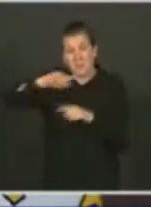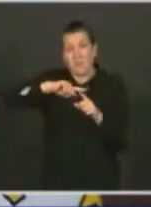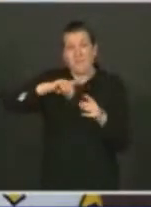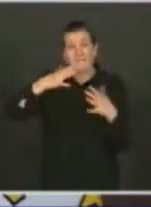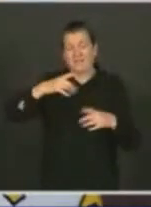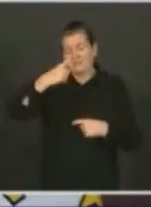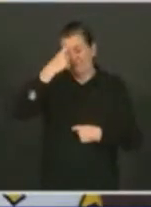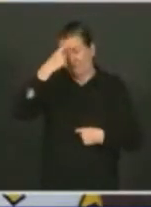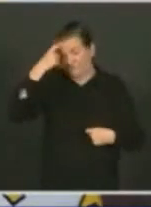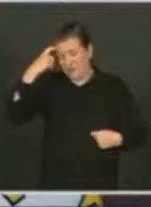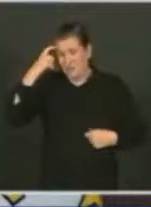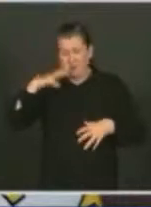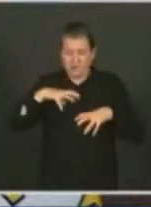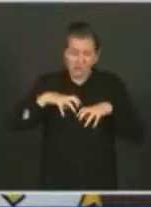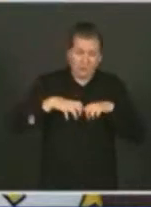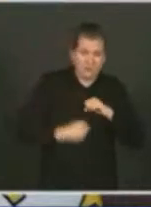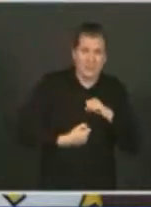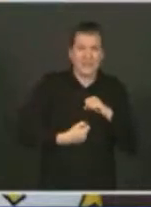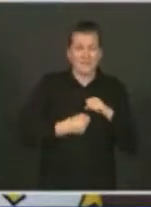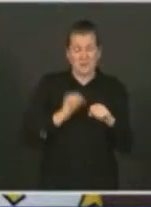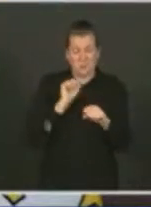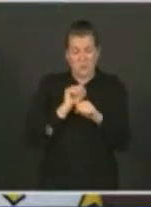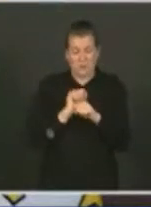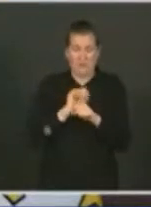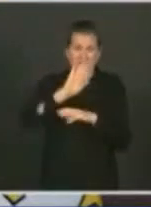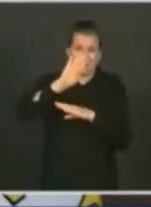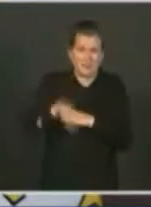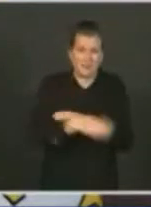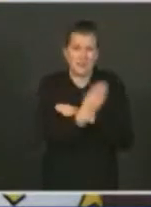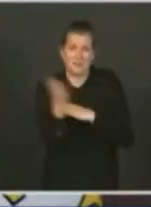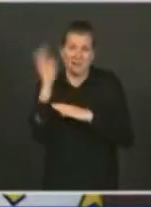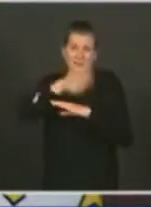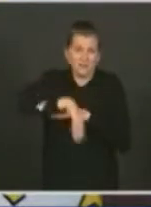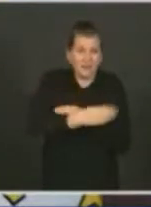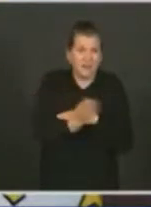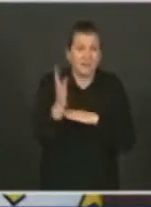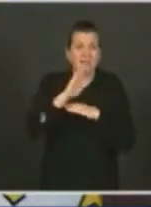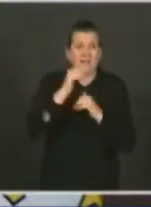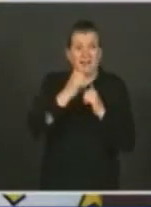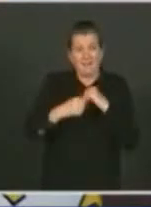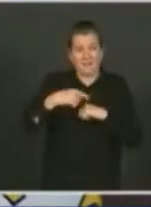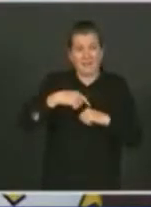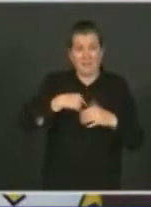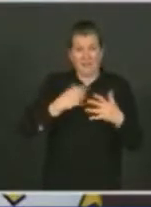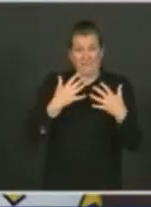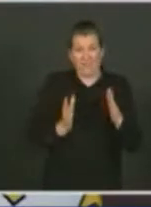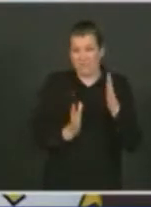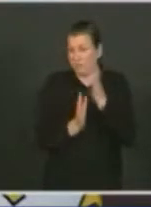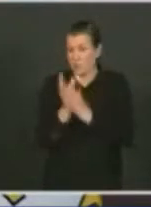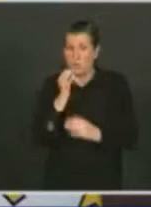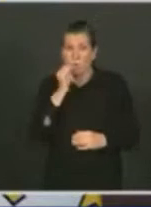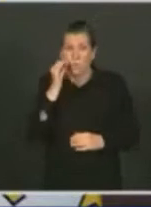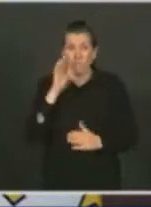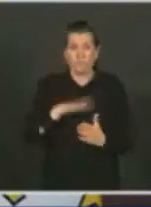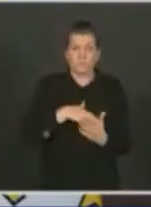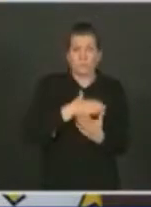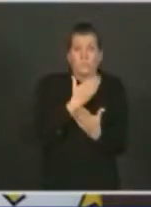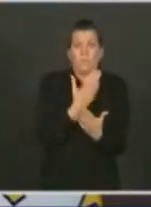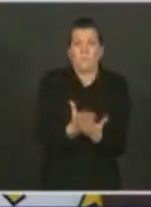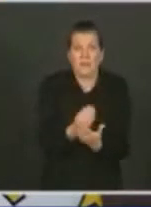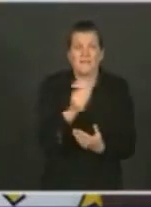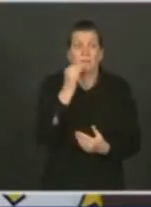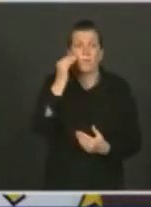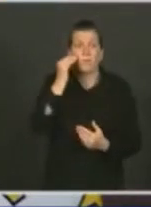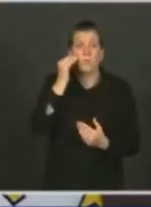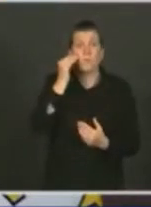to hide it, we try to work past it. But at the end of every shift, you can see it in the weariness and fear as we take off our PPE,